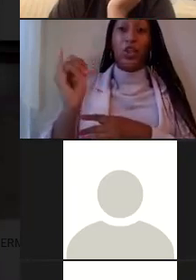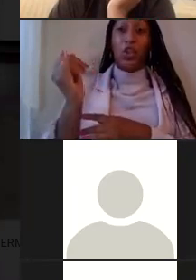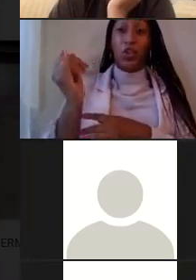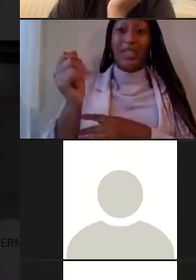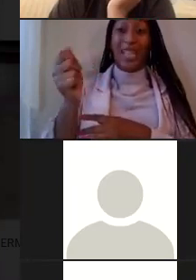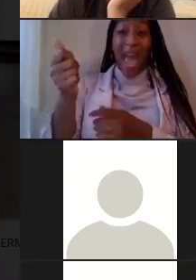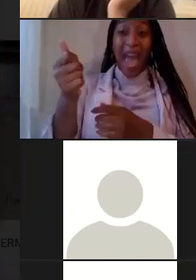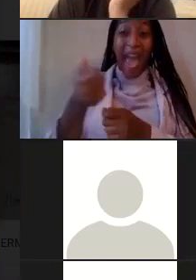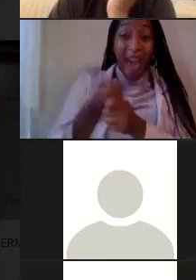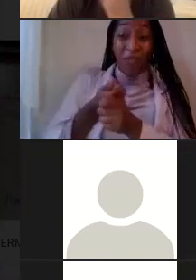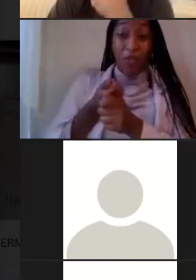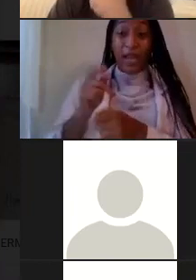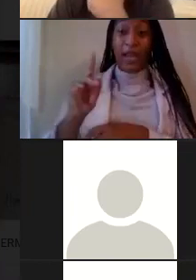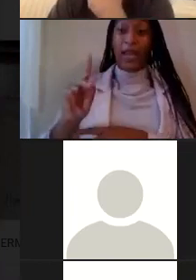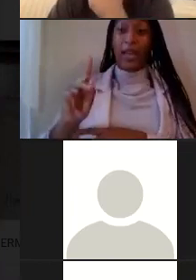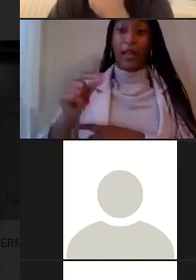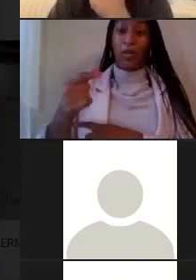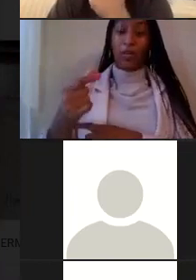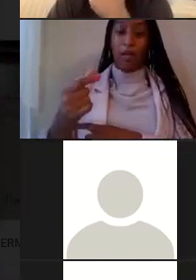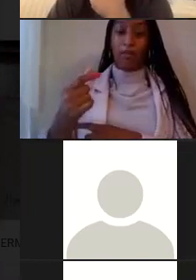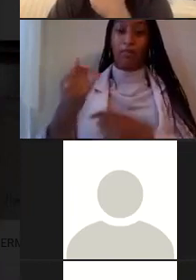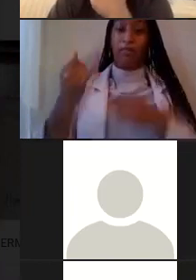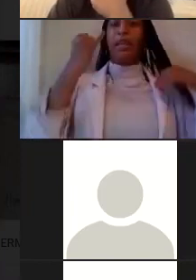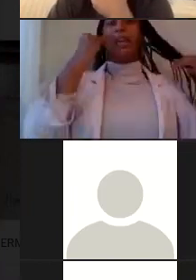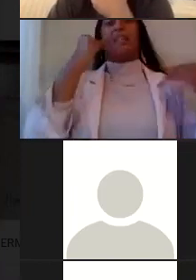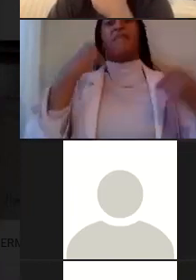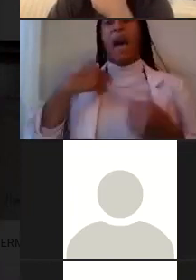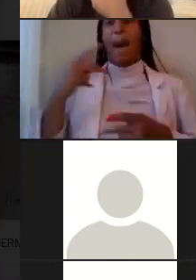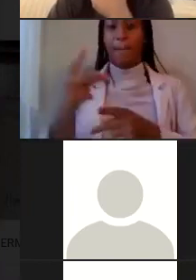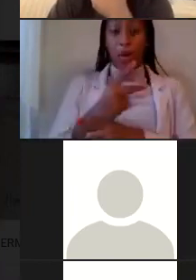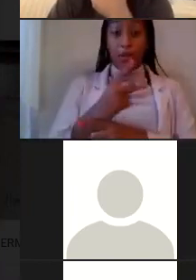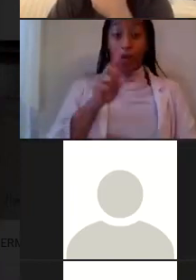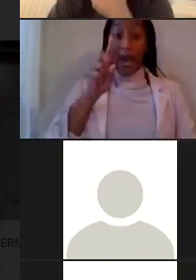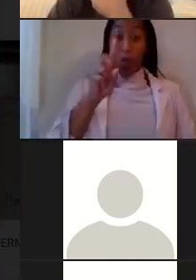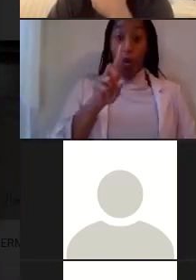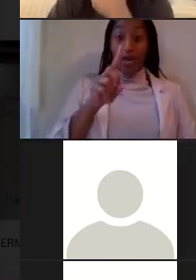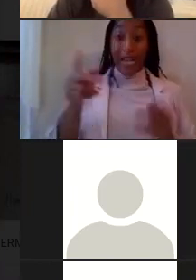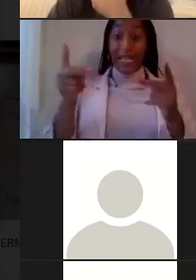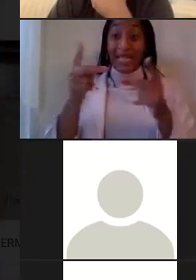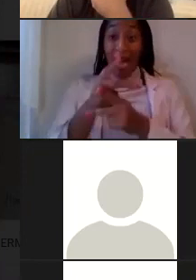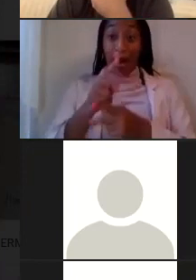Now, if I multiply 1 times 2,260, I don't get a negative number.